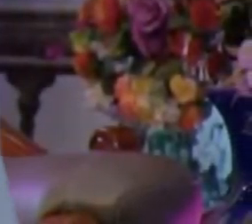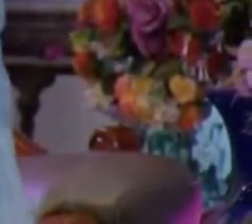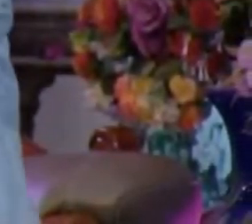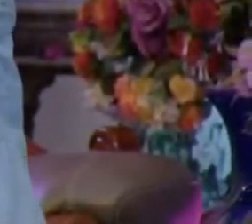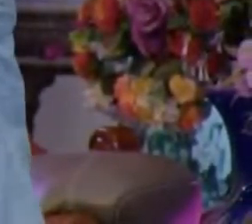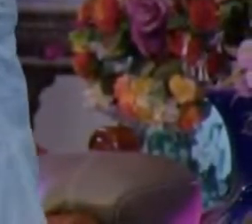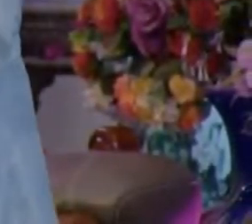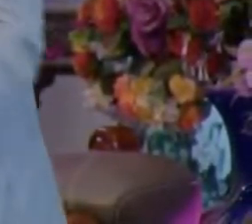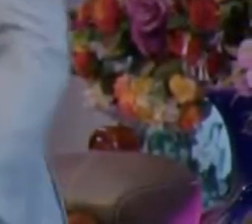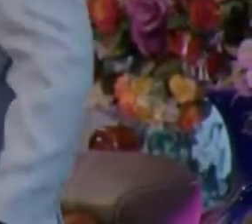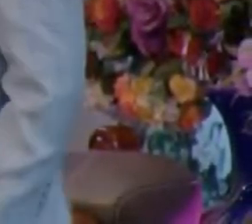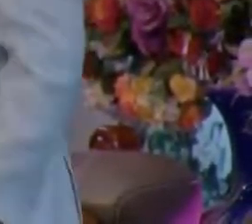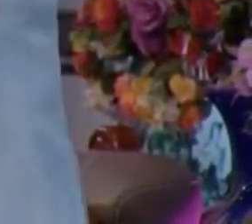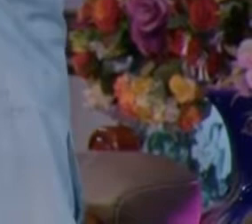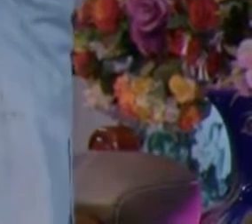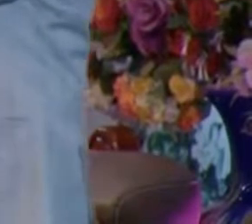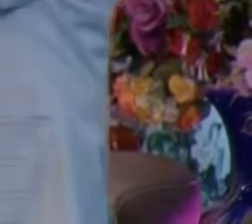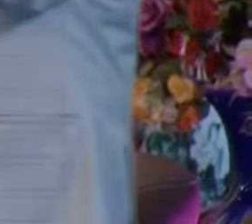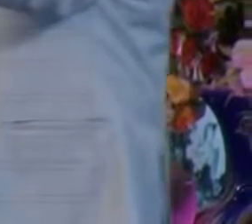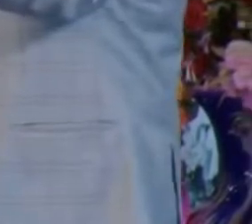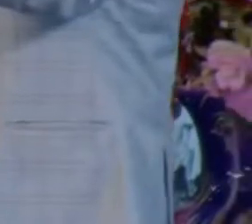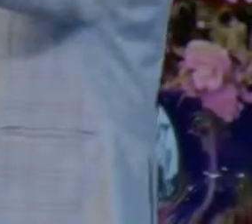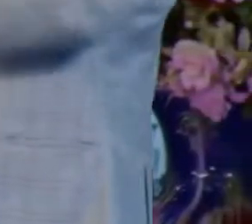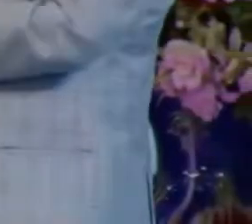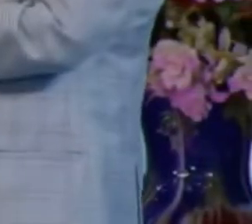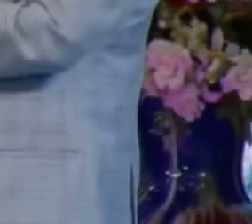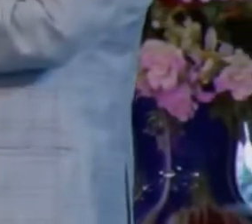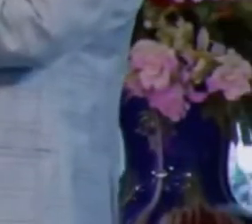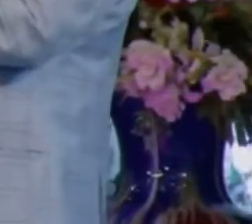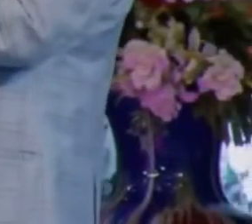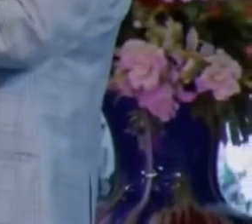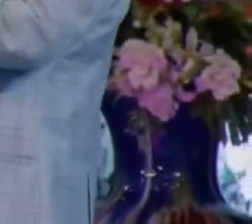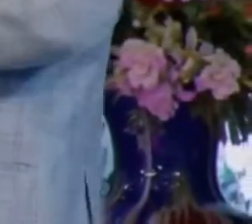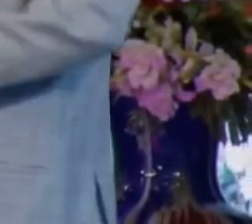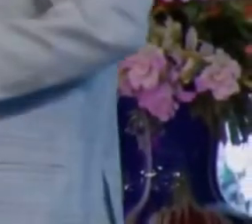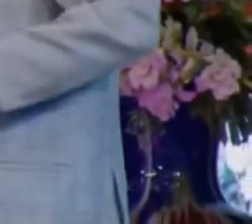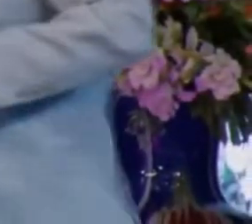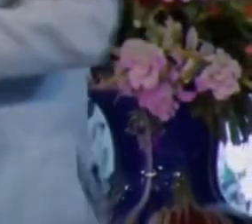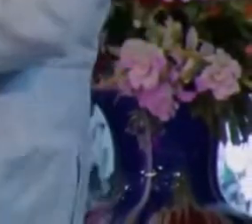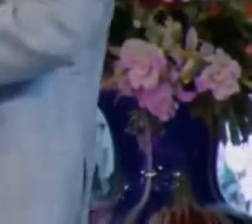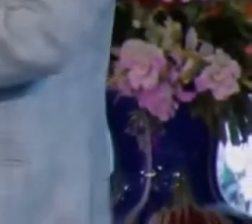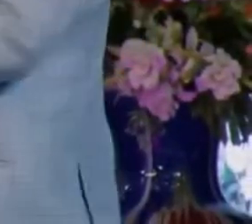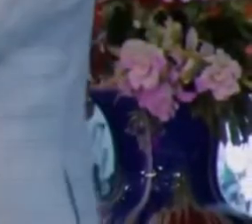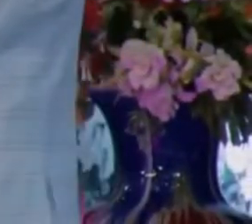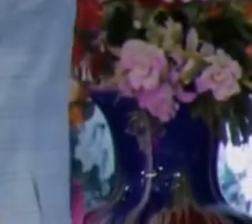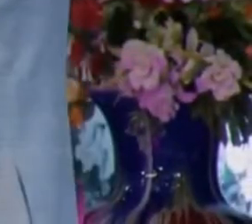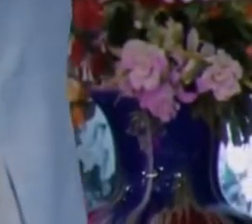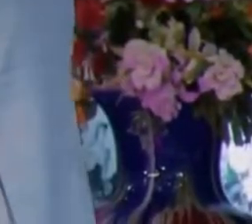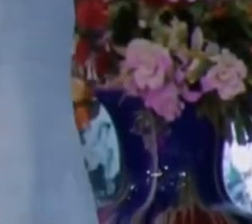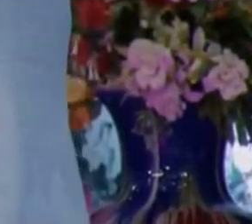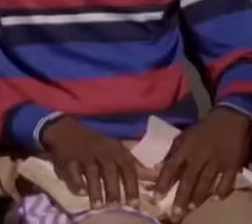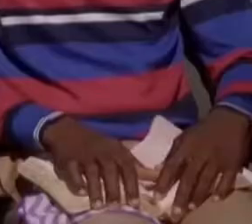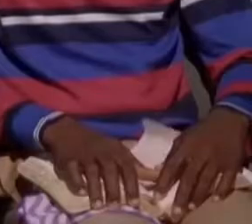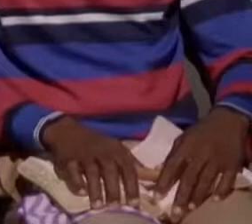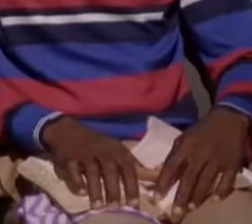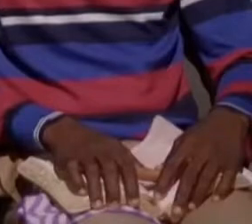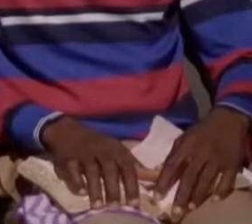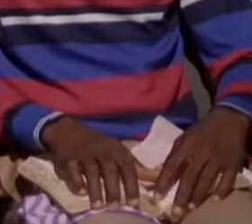God is come unto you. Now, he was ignorant. Thank God I am not